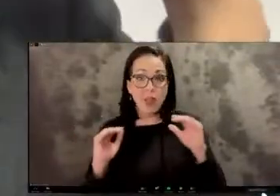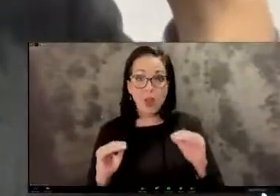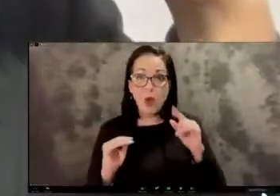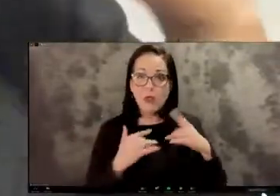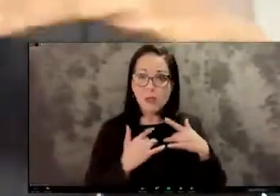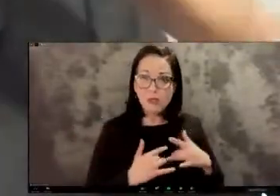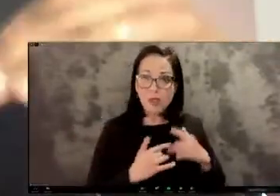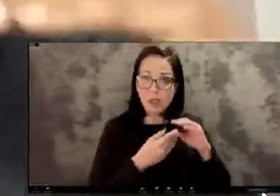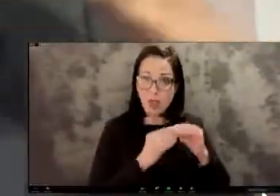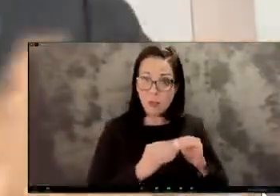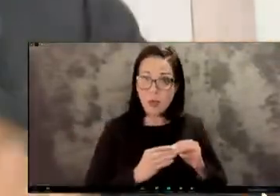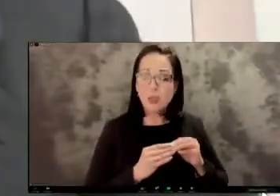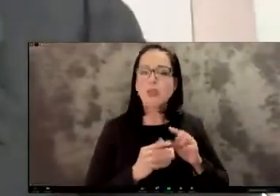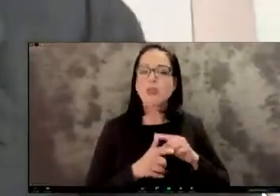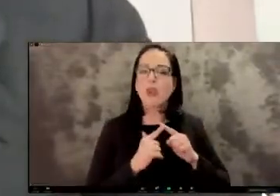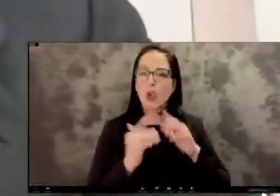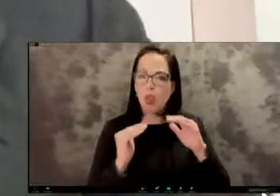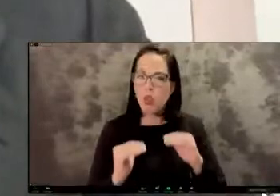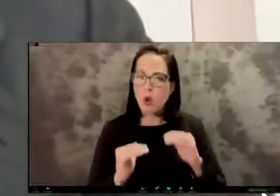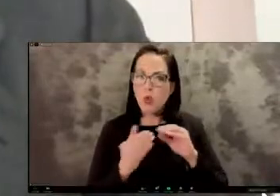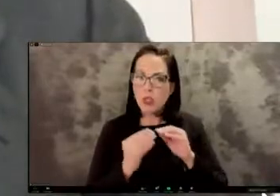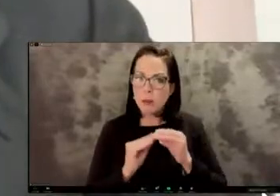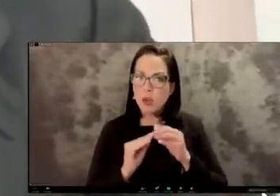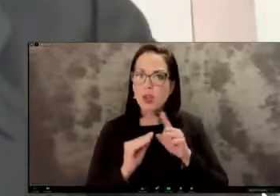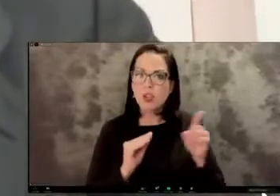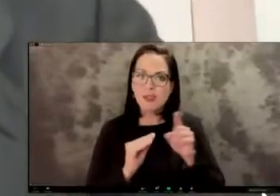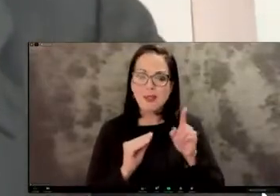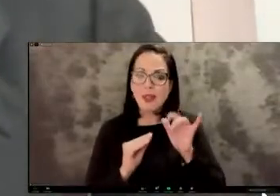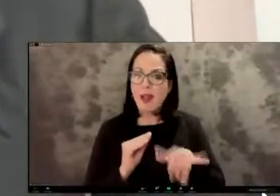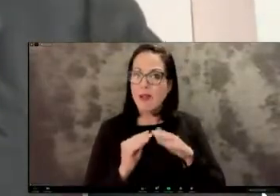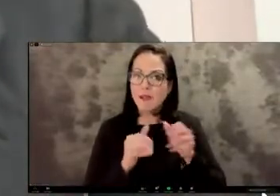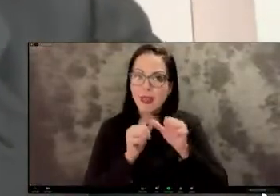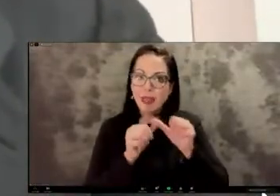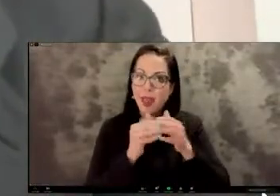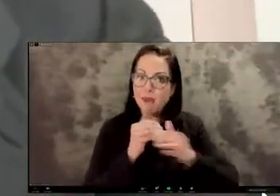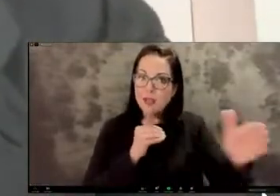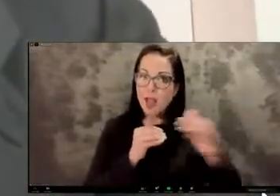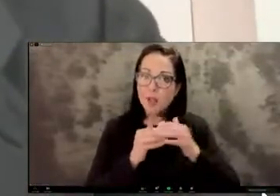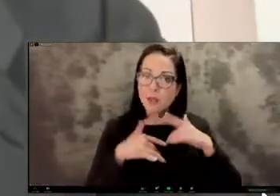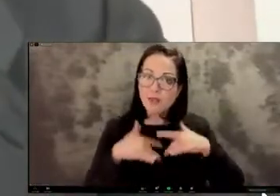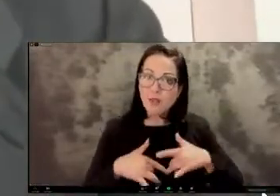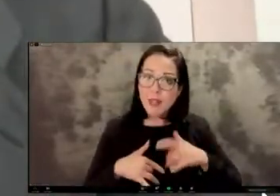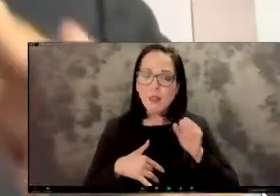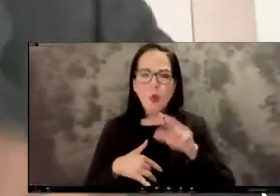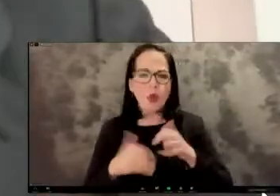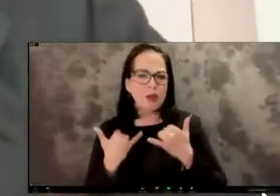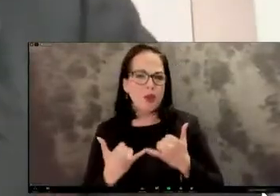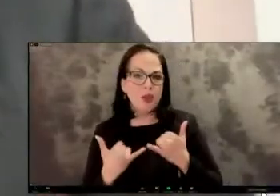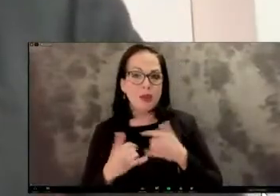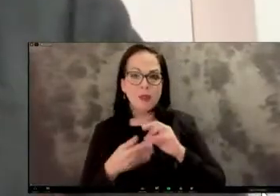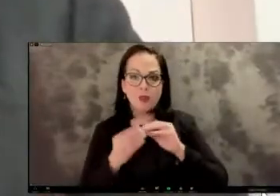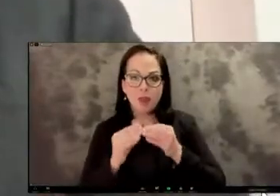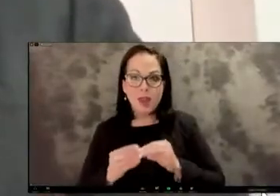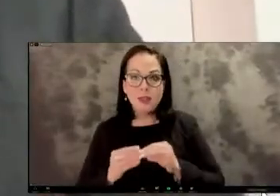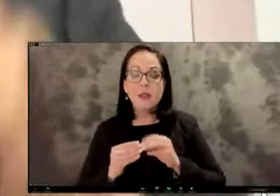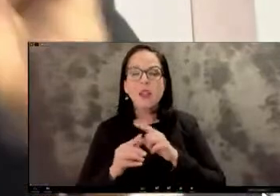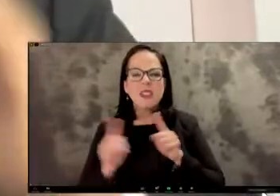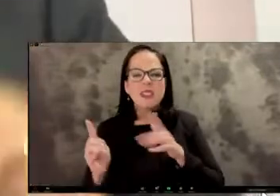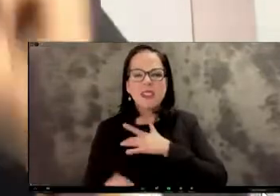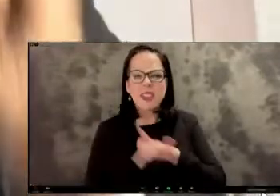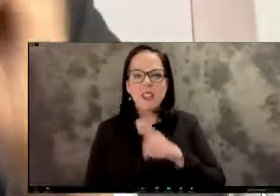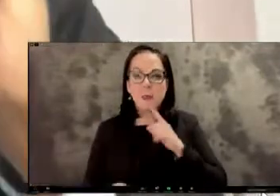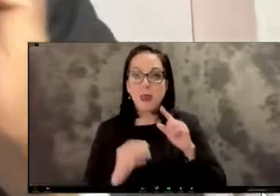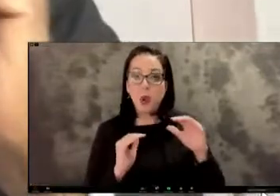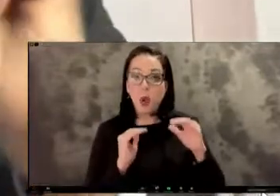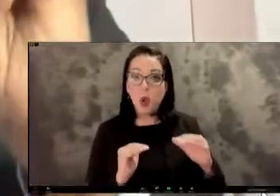to lower rates of major depression, lifetime major depression or current rates within the last year, lower rates.